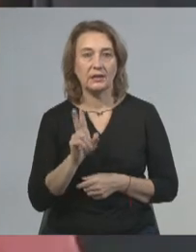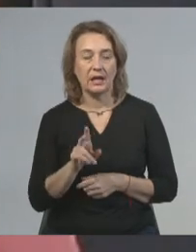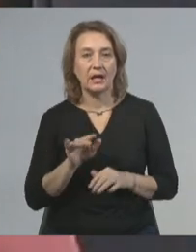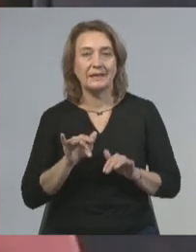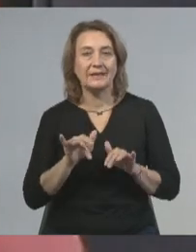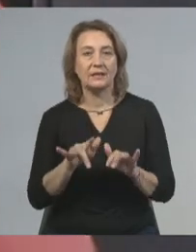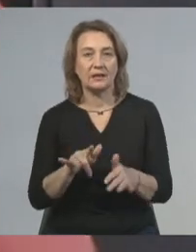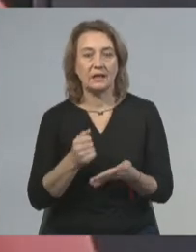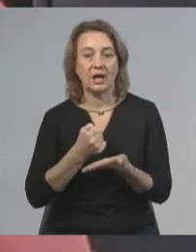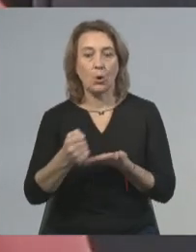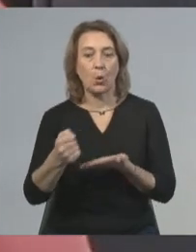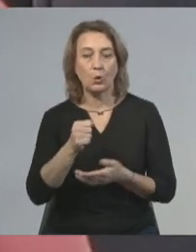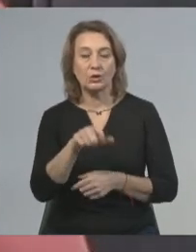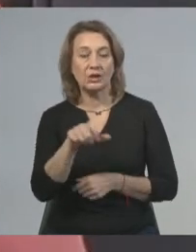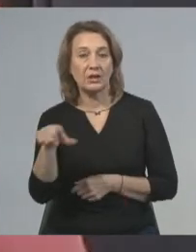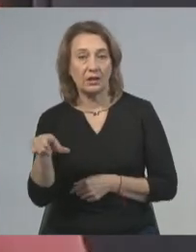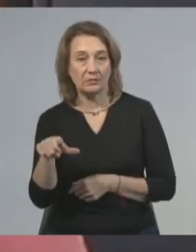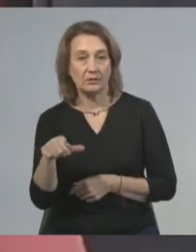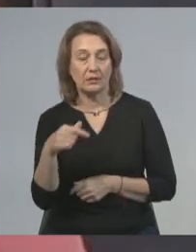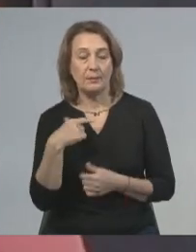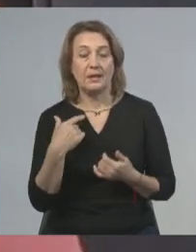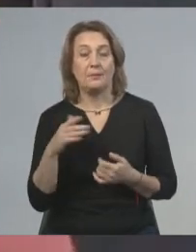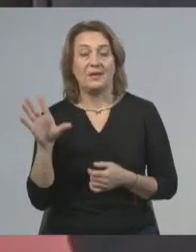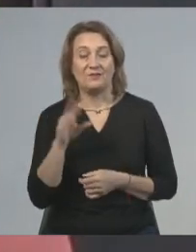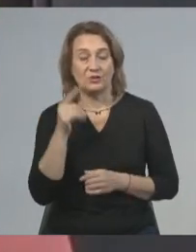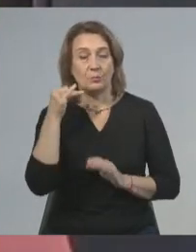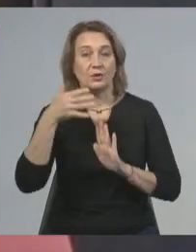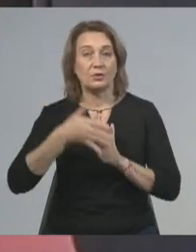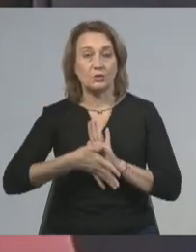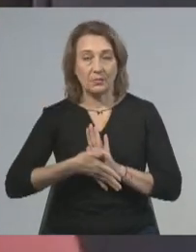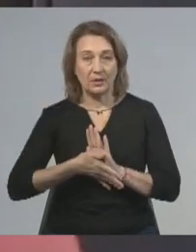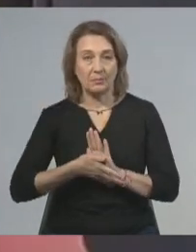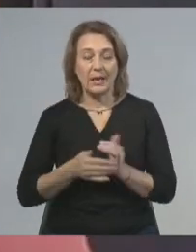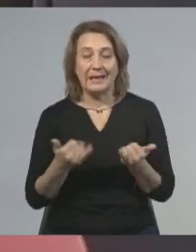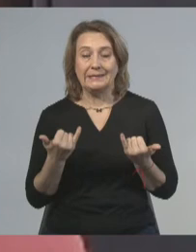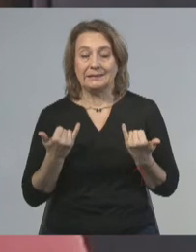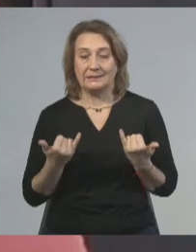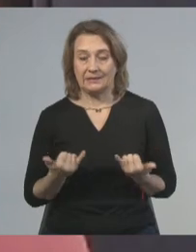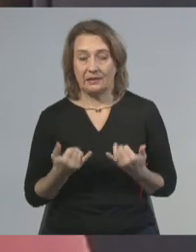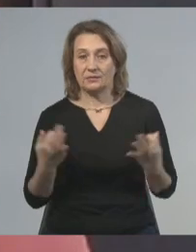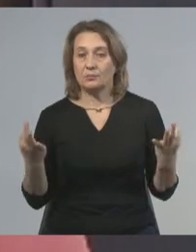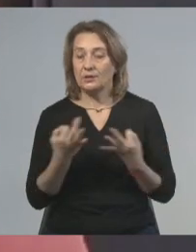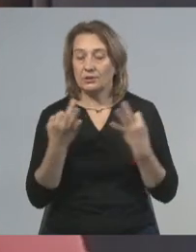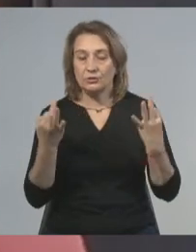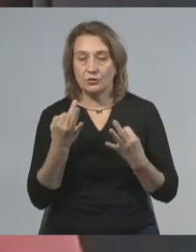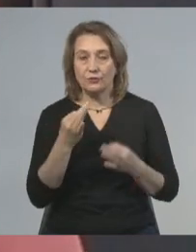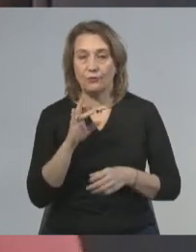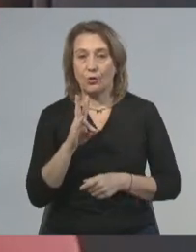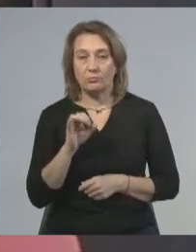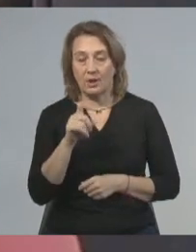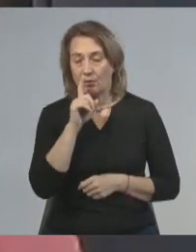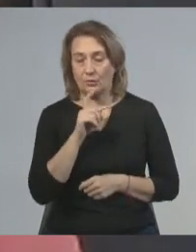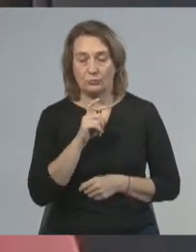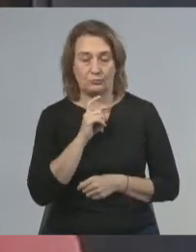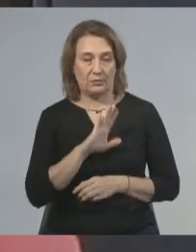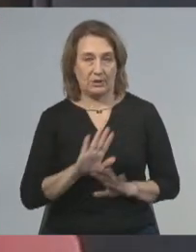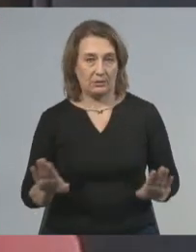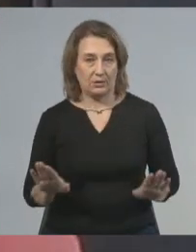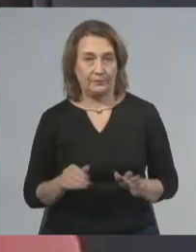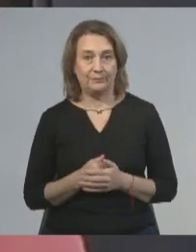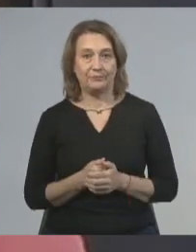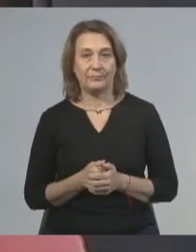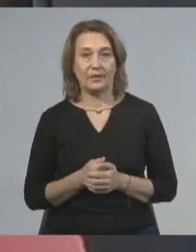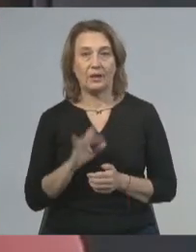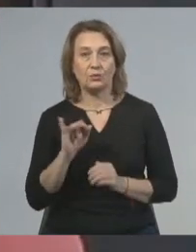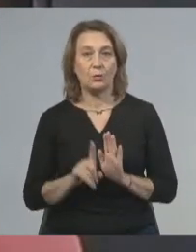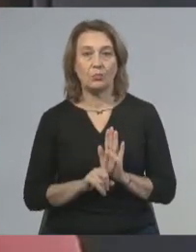we don't we understand how the candidate before we understood how the candidates had to run the election campaign now